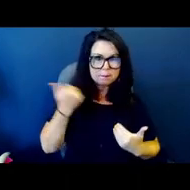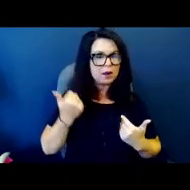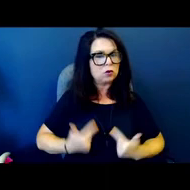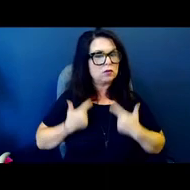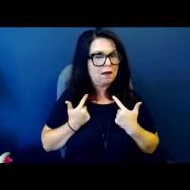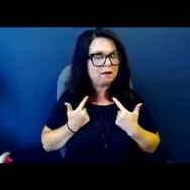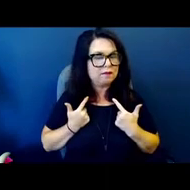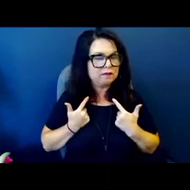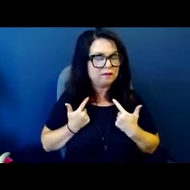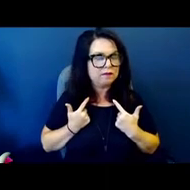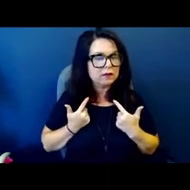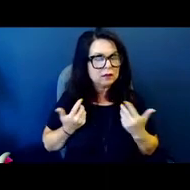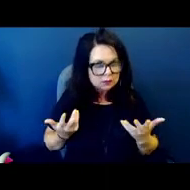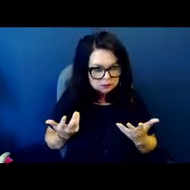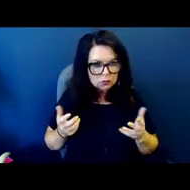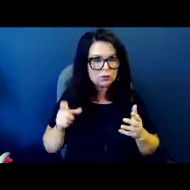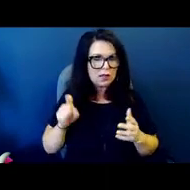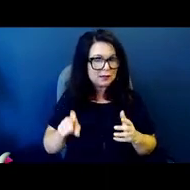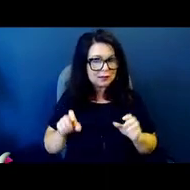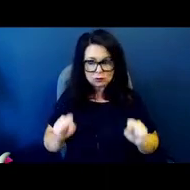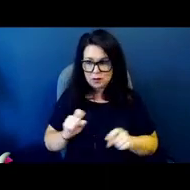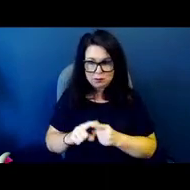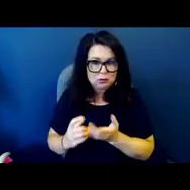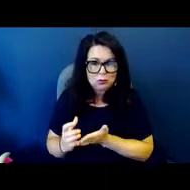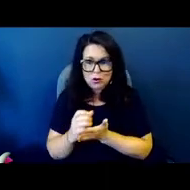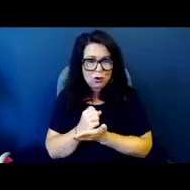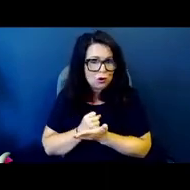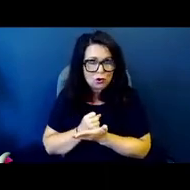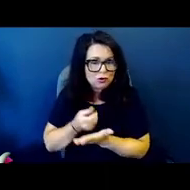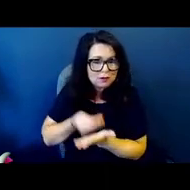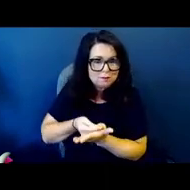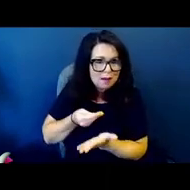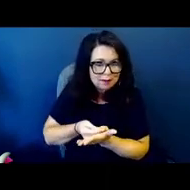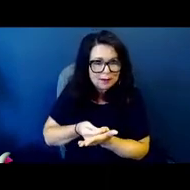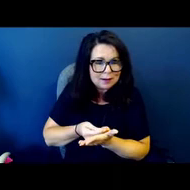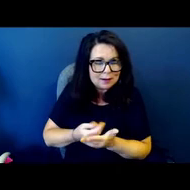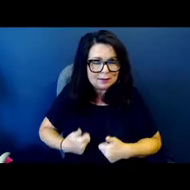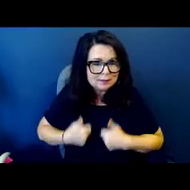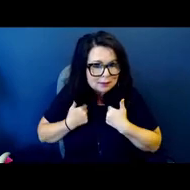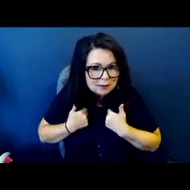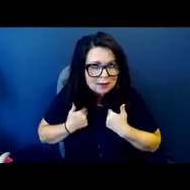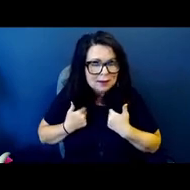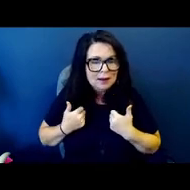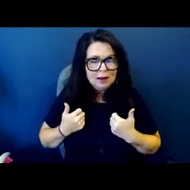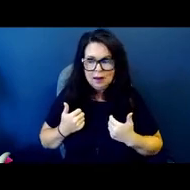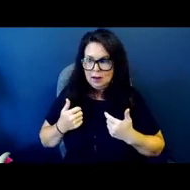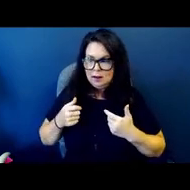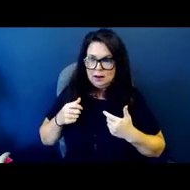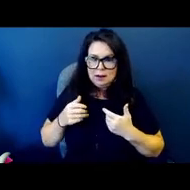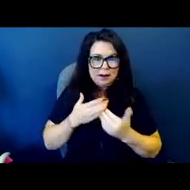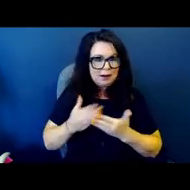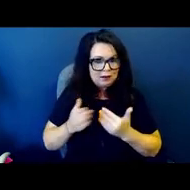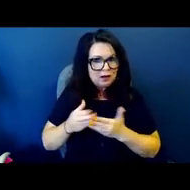themselves. So they need to be able to earn a living wage if they're working in the home care,